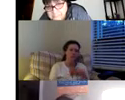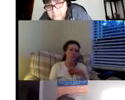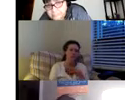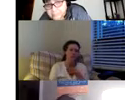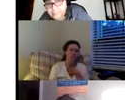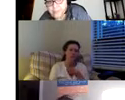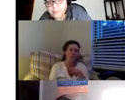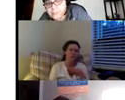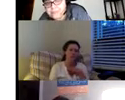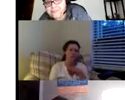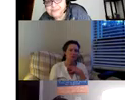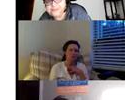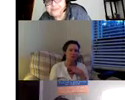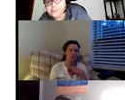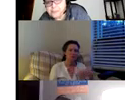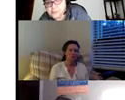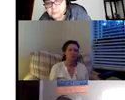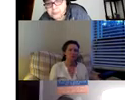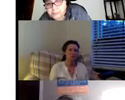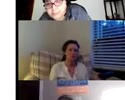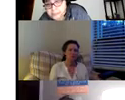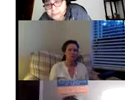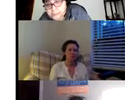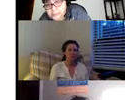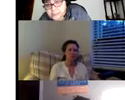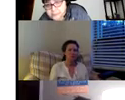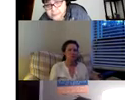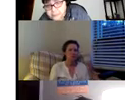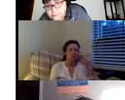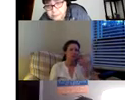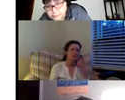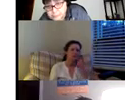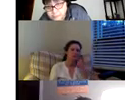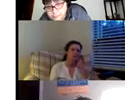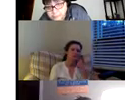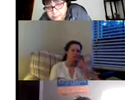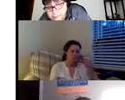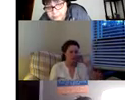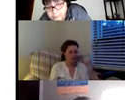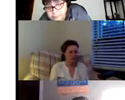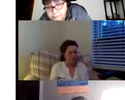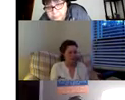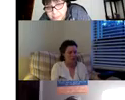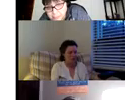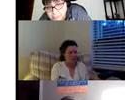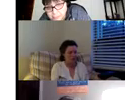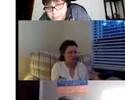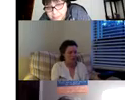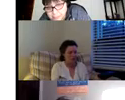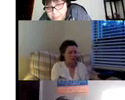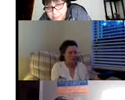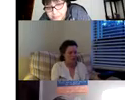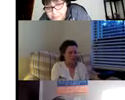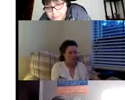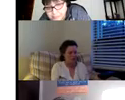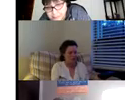ethnicities present at the table. And I think of, again, the one that we see a lot